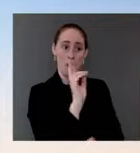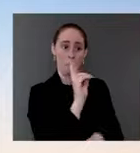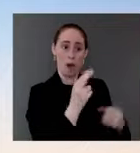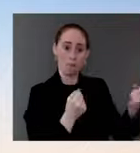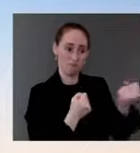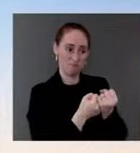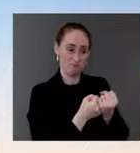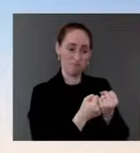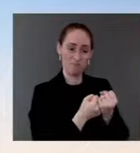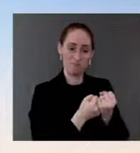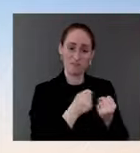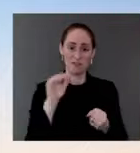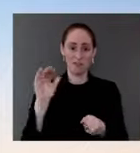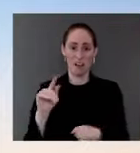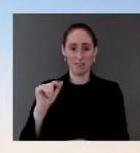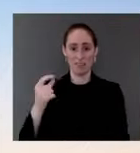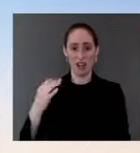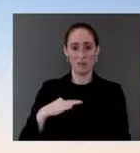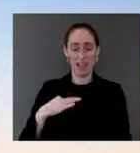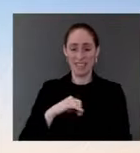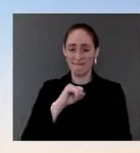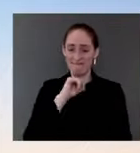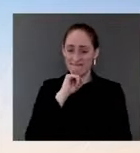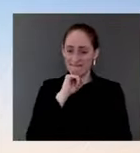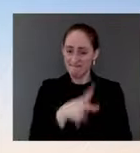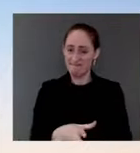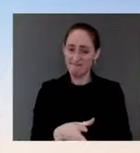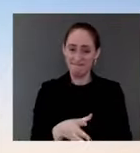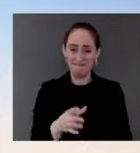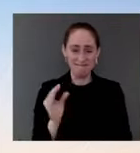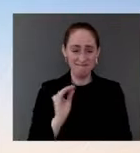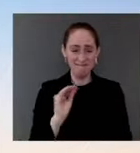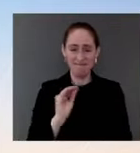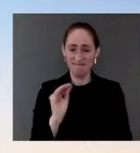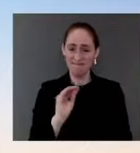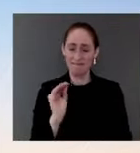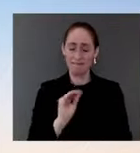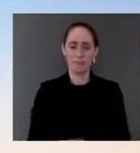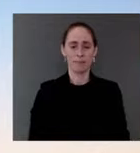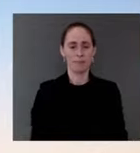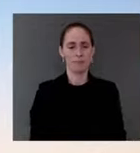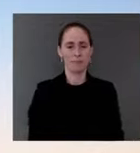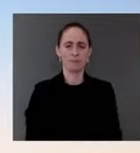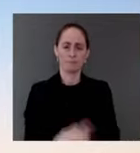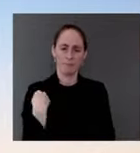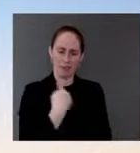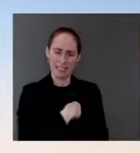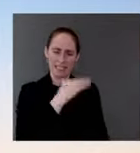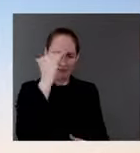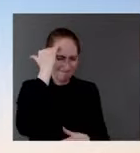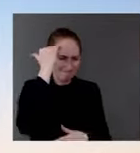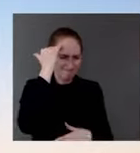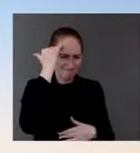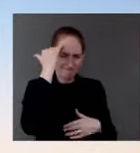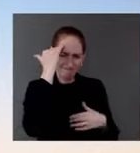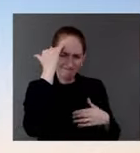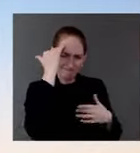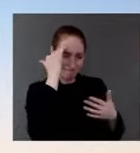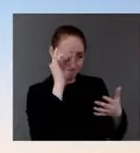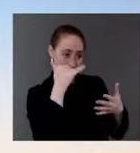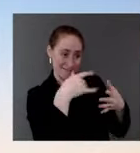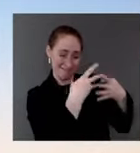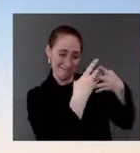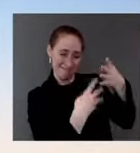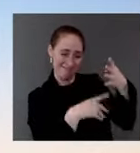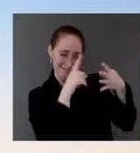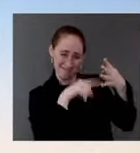full package, the entirety of the package, has key components that will lower costs for American families. That's what we're advocating to push